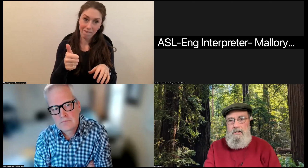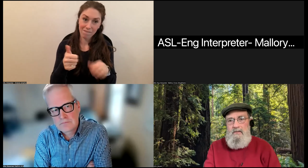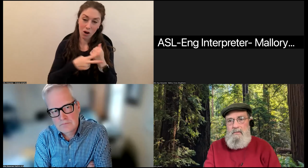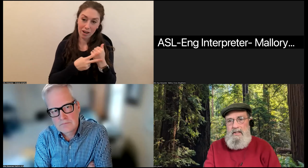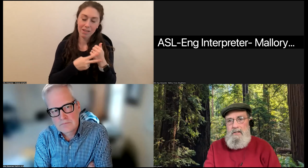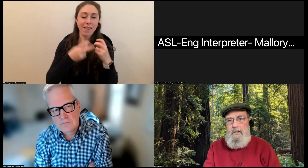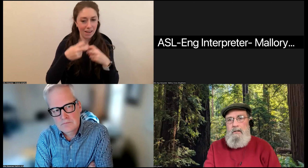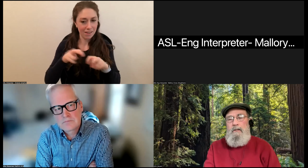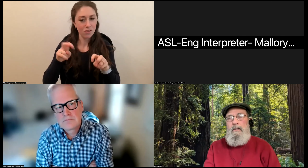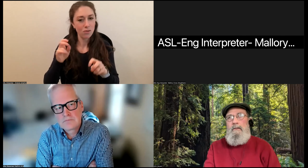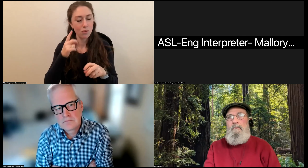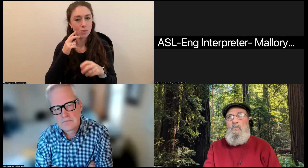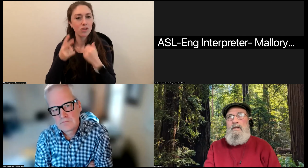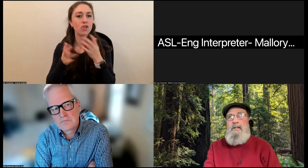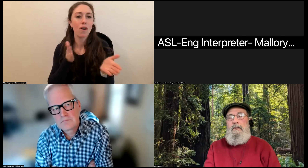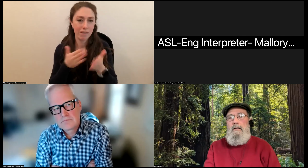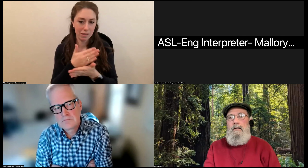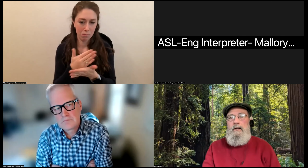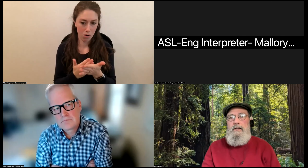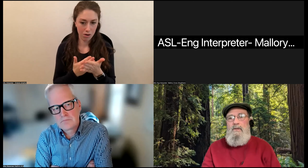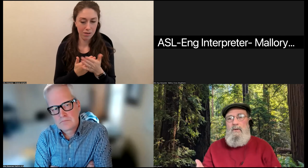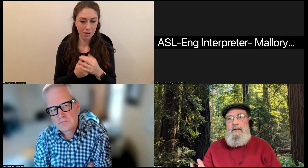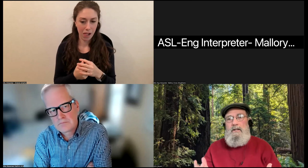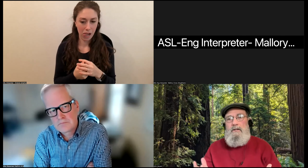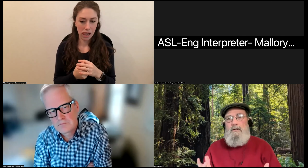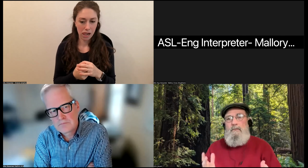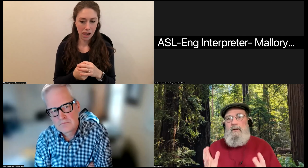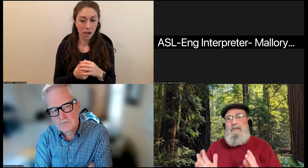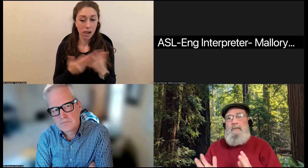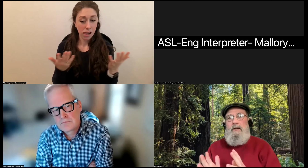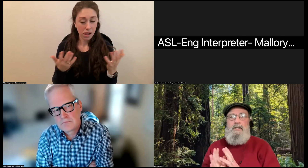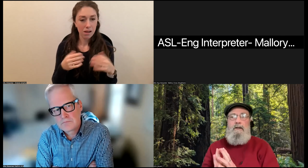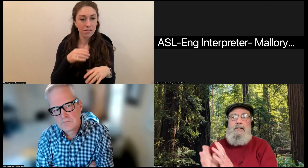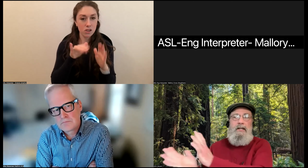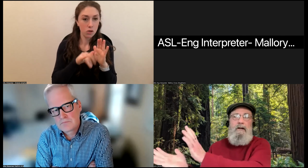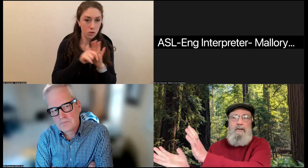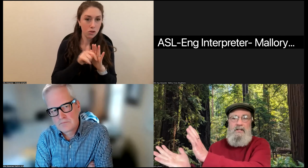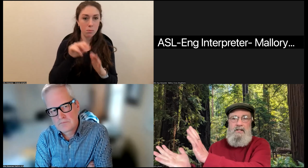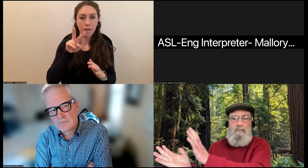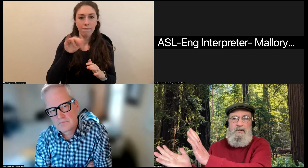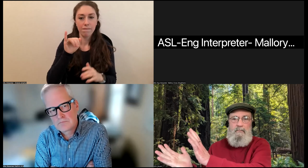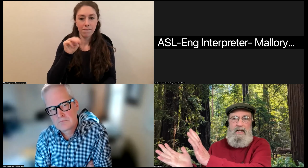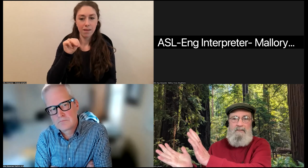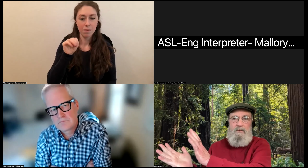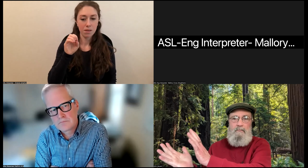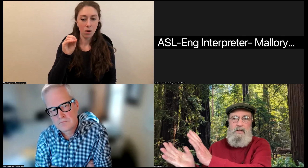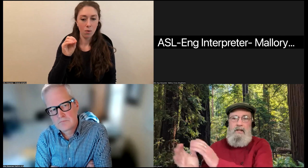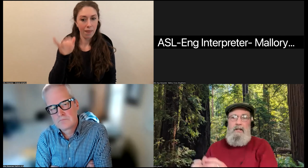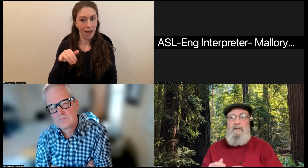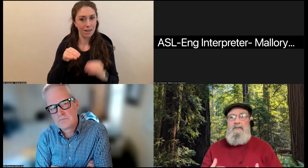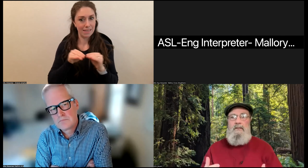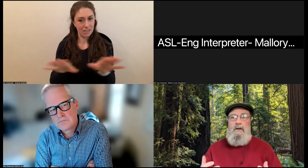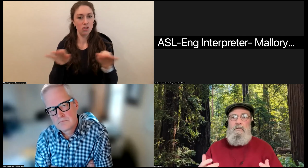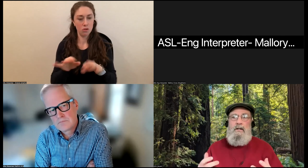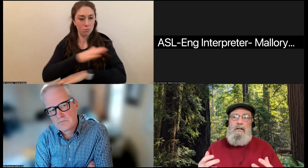as a service piece, was that, look, this was when YouTube and Vimeo started taking off as distribution platforms.